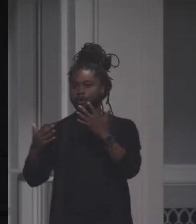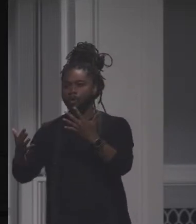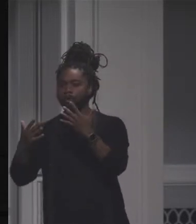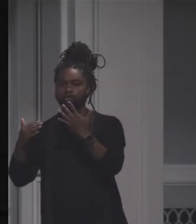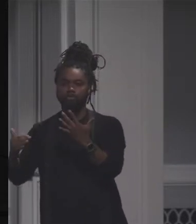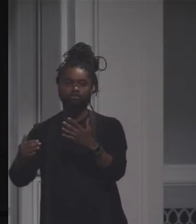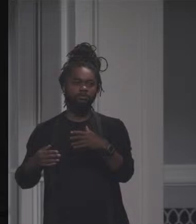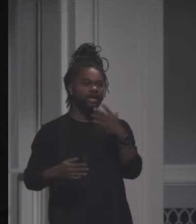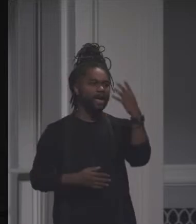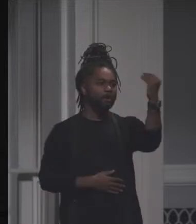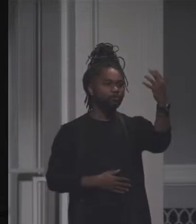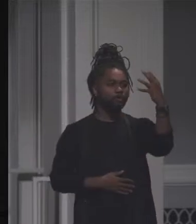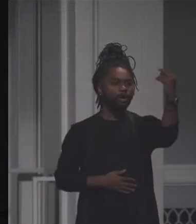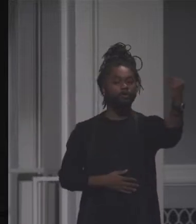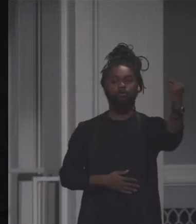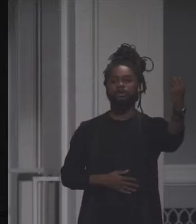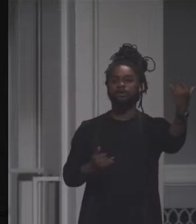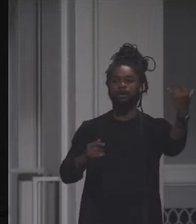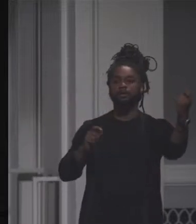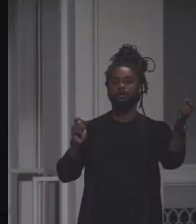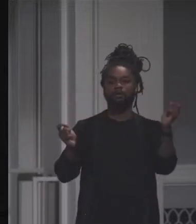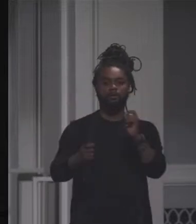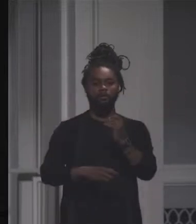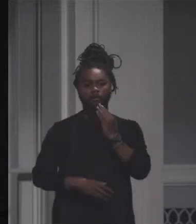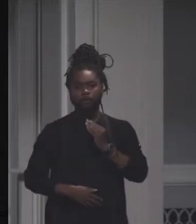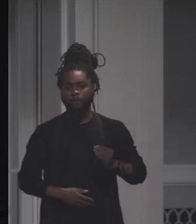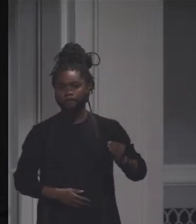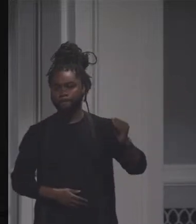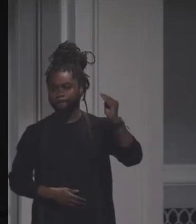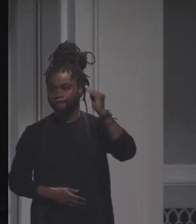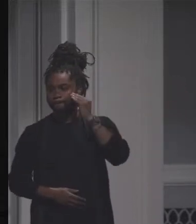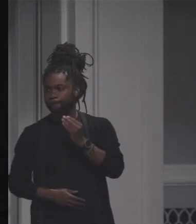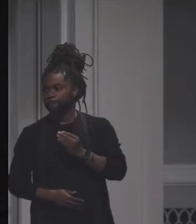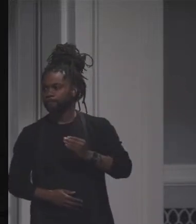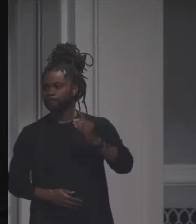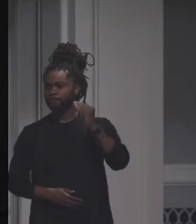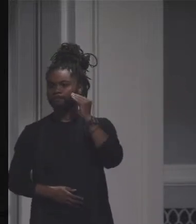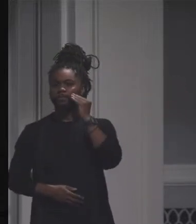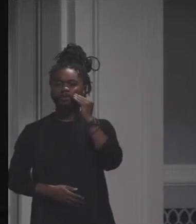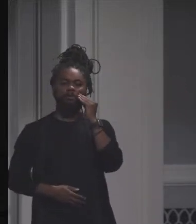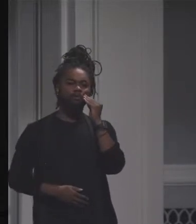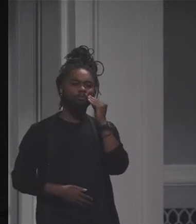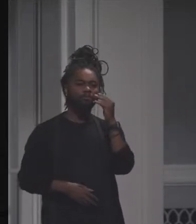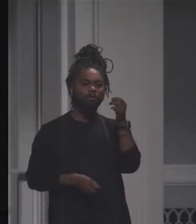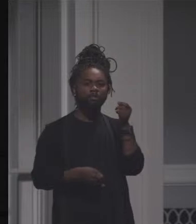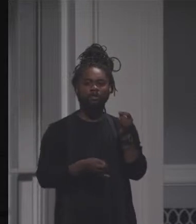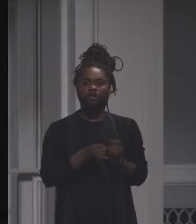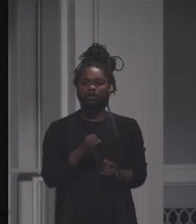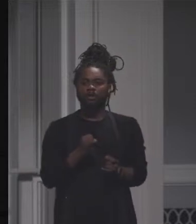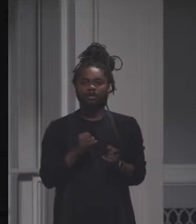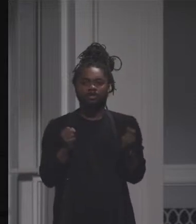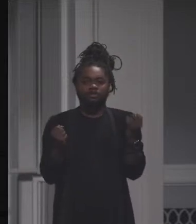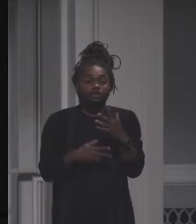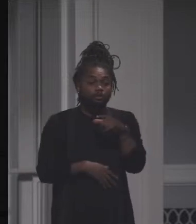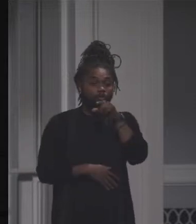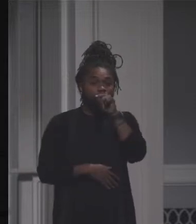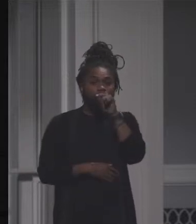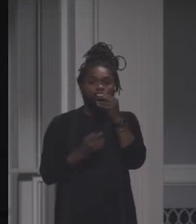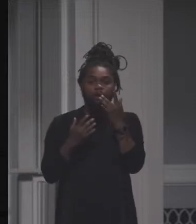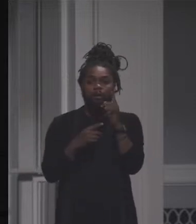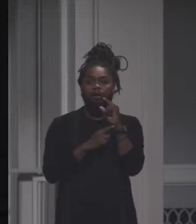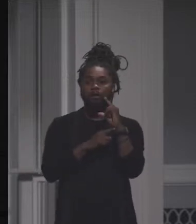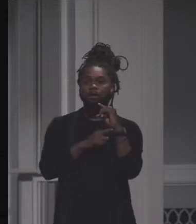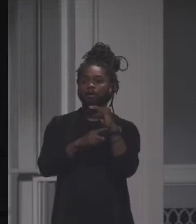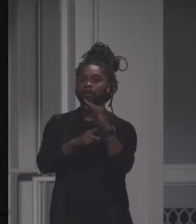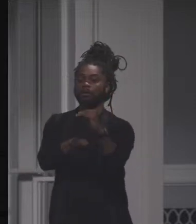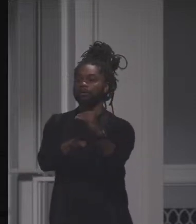outward, outward, to home now, home, to the rustle of the last frightened shrews scuttling under layers of